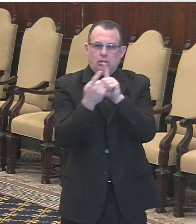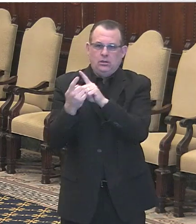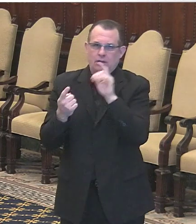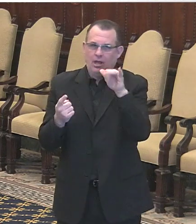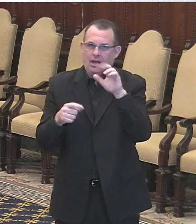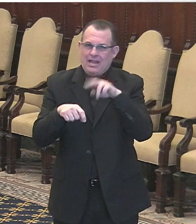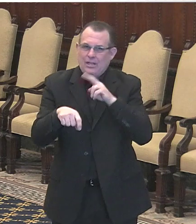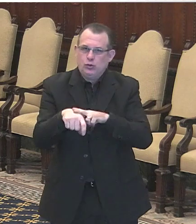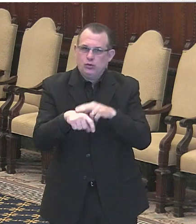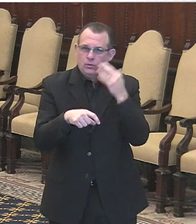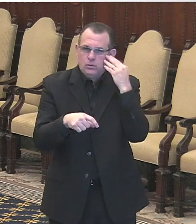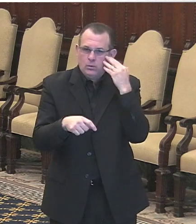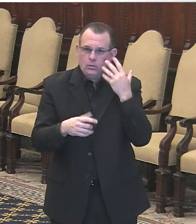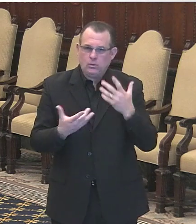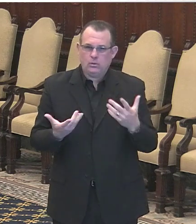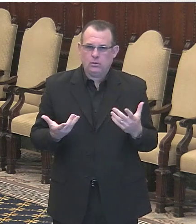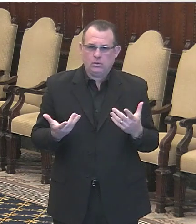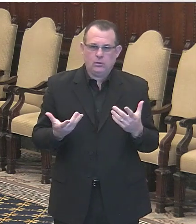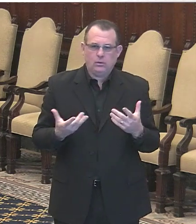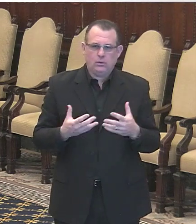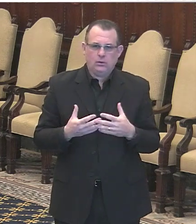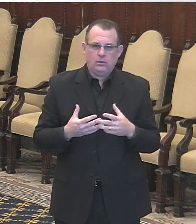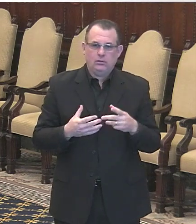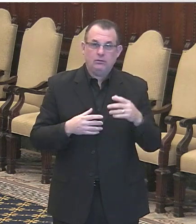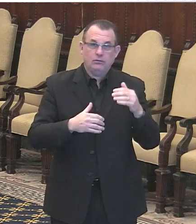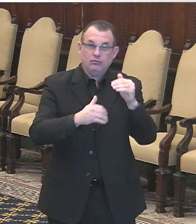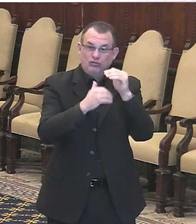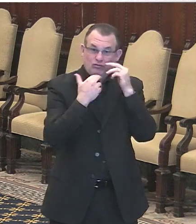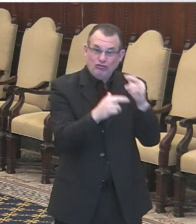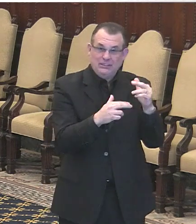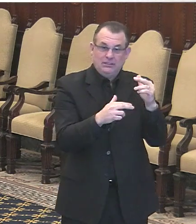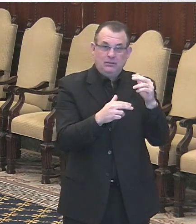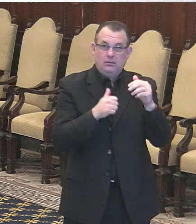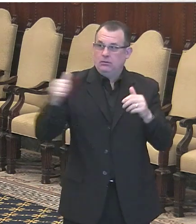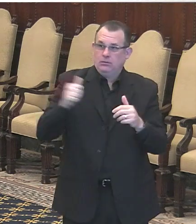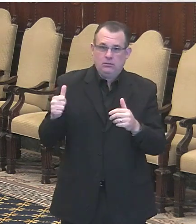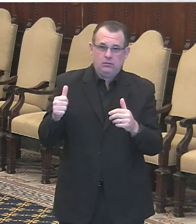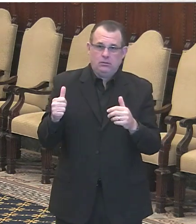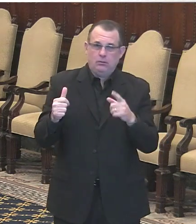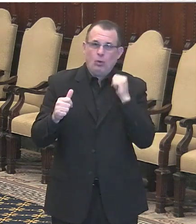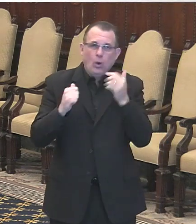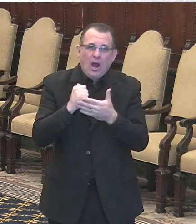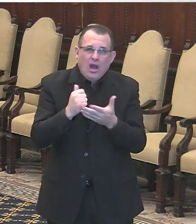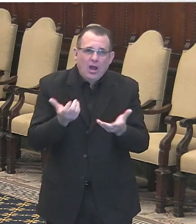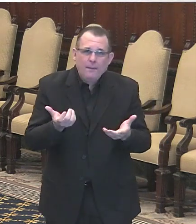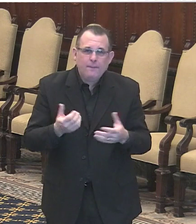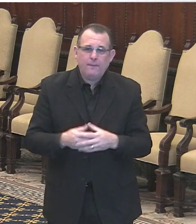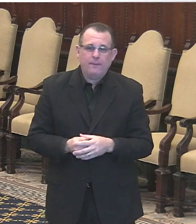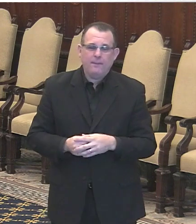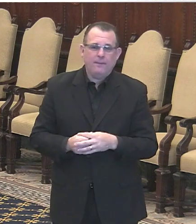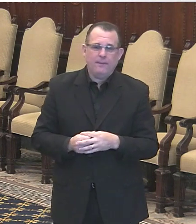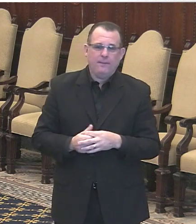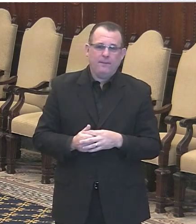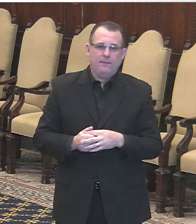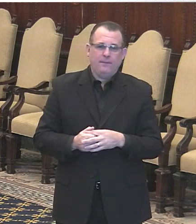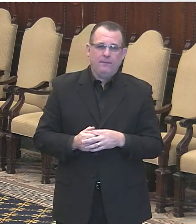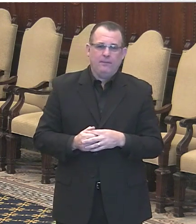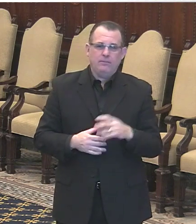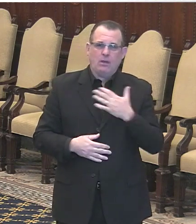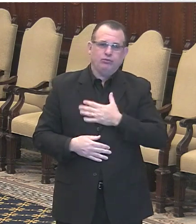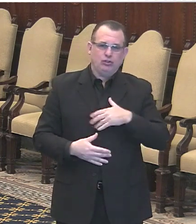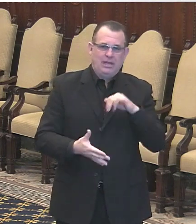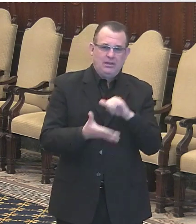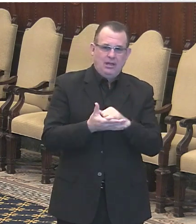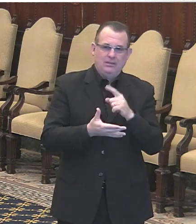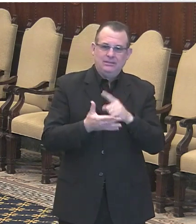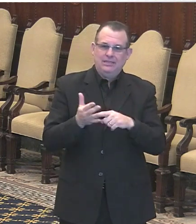can anywhere else. So restricting people's travel from Philly to New Jersey isn't going to make that much difference. That's not what I'm talking about, and I appreciate that, Doctor. I'm